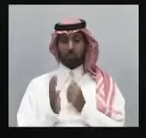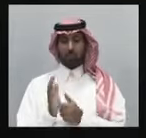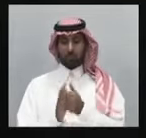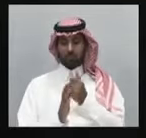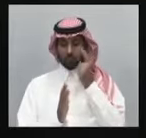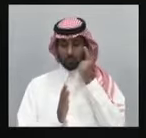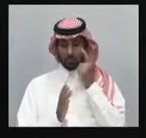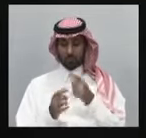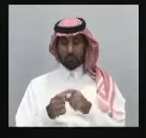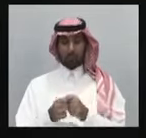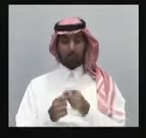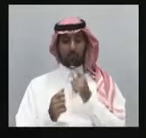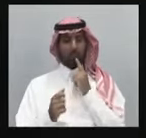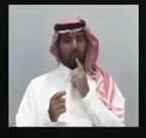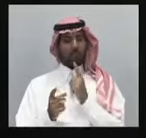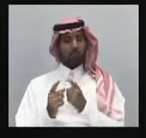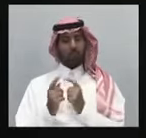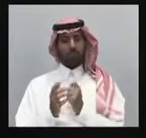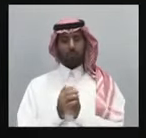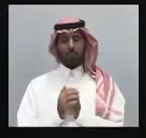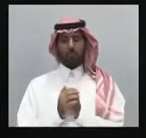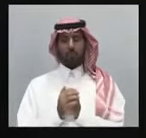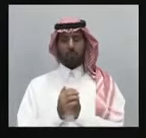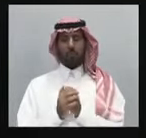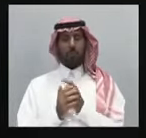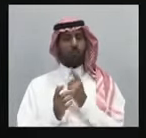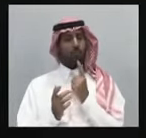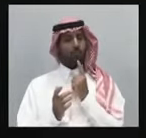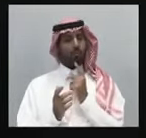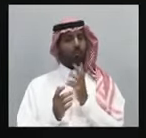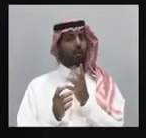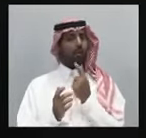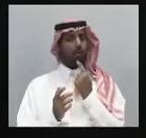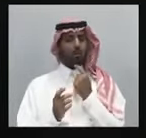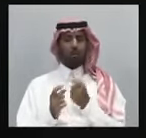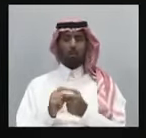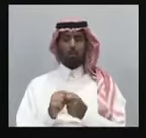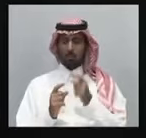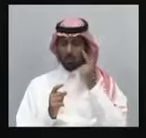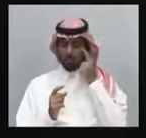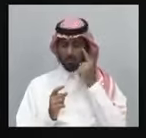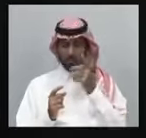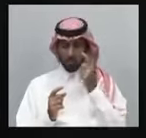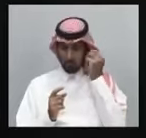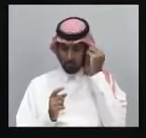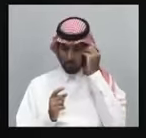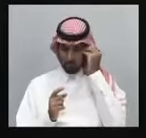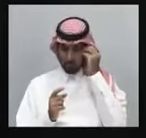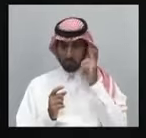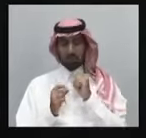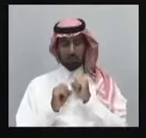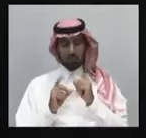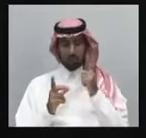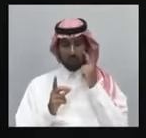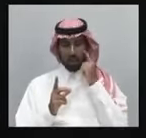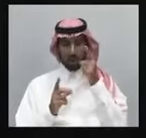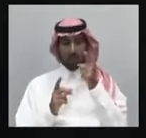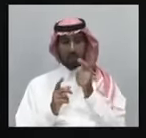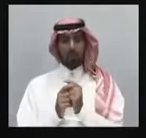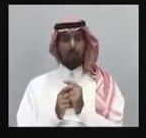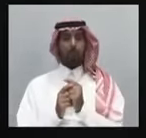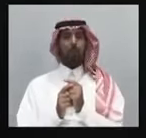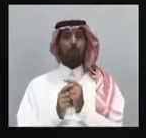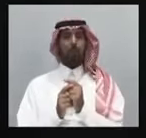they should be able to deal with people, know how to communicate, express their own ideas